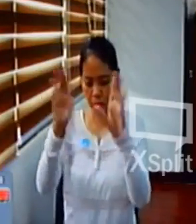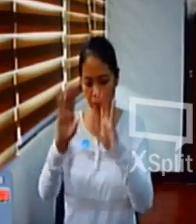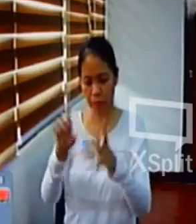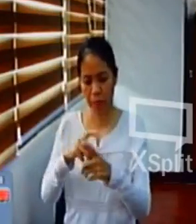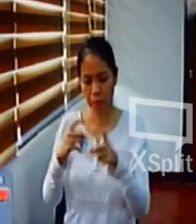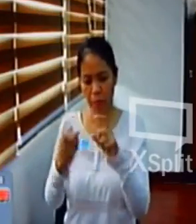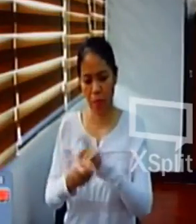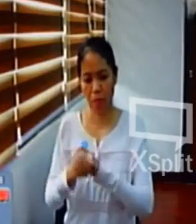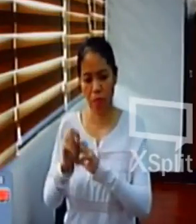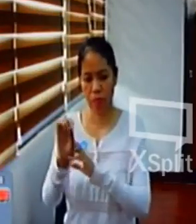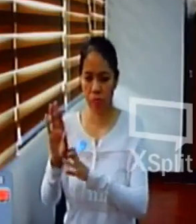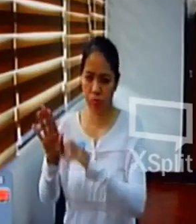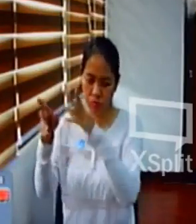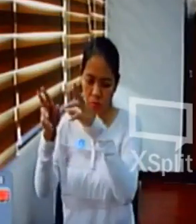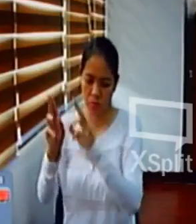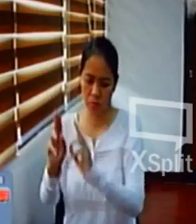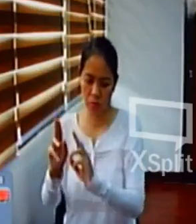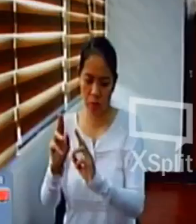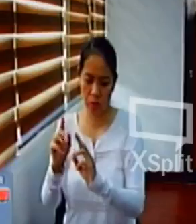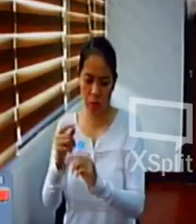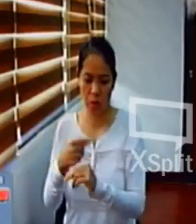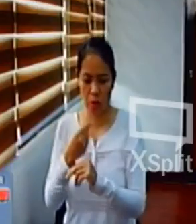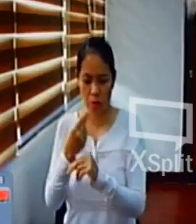Your Honors, those who caused climate change,